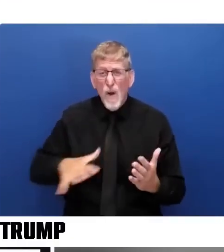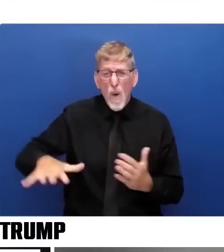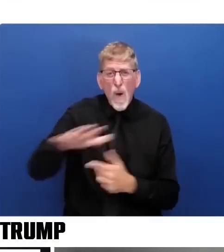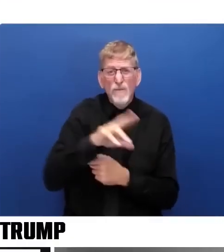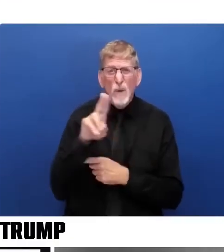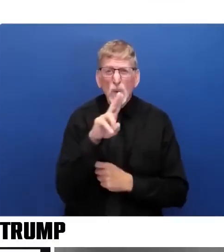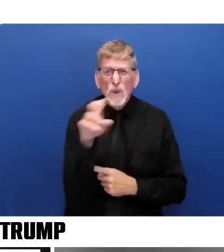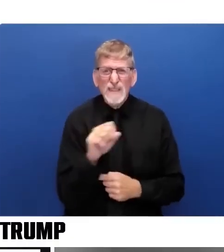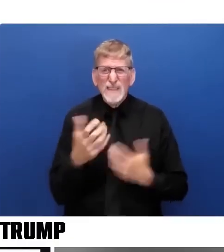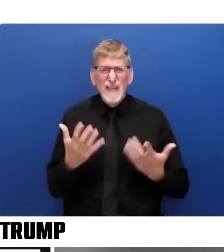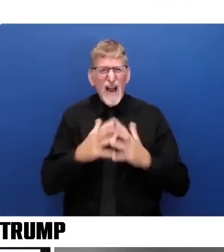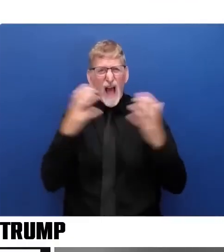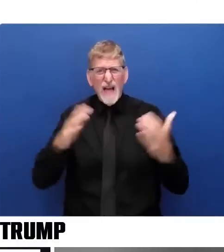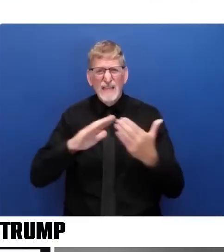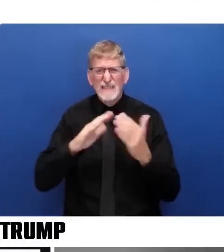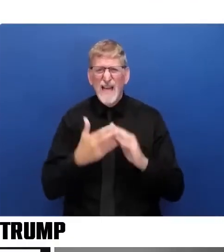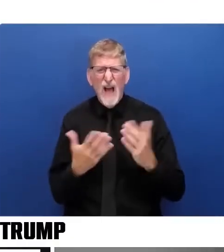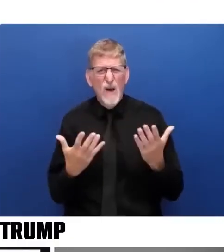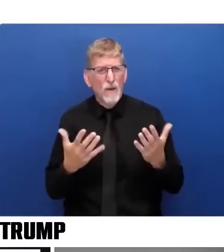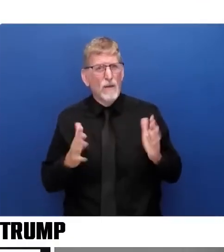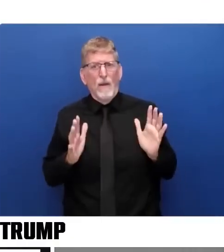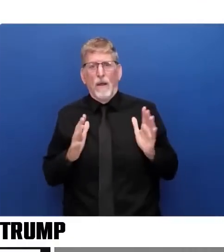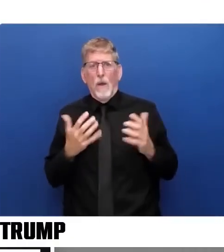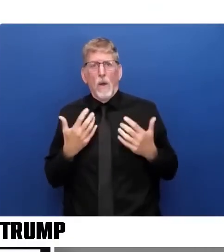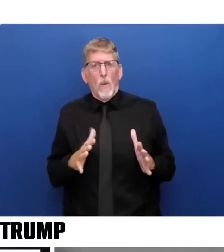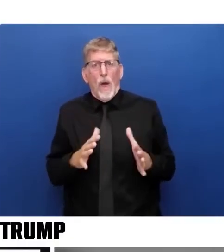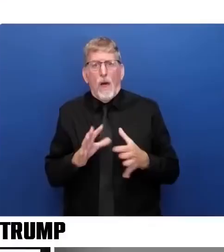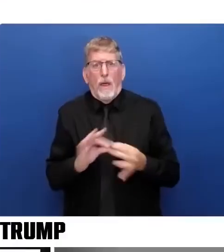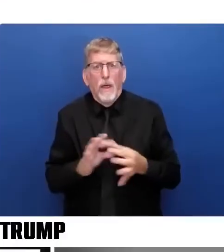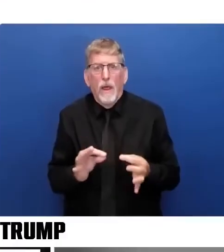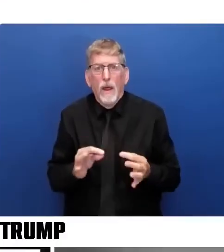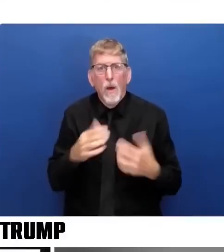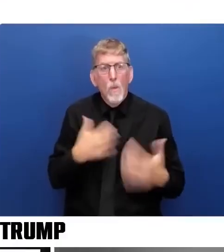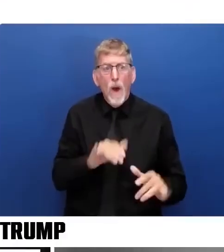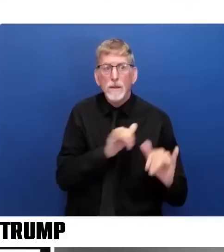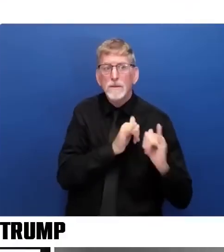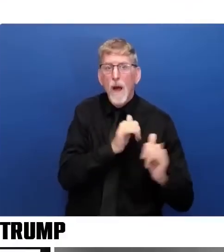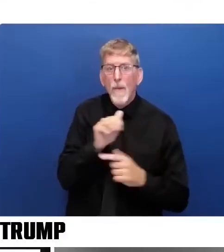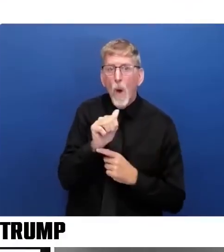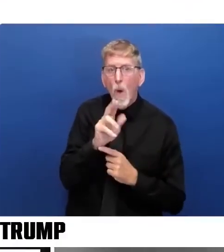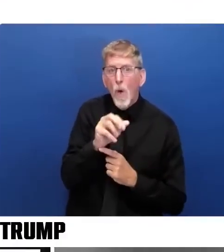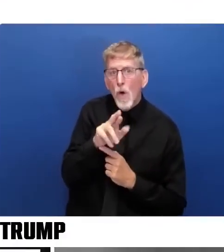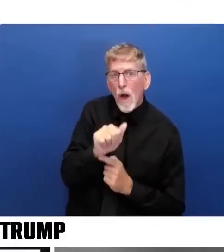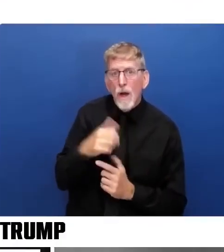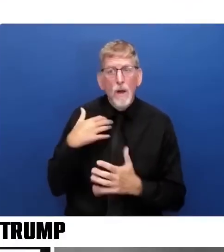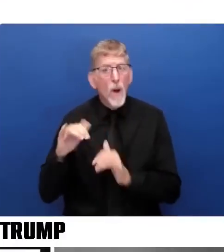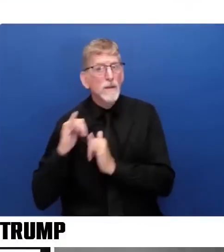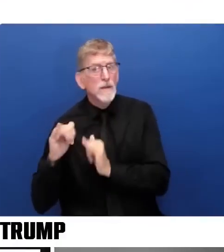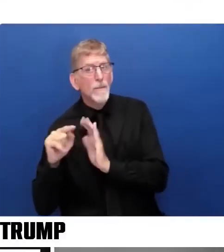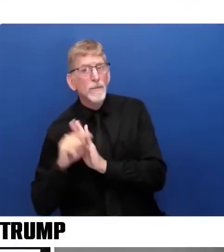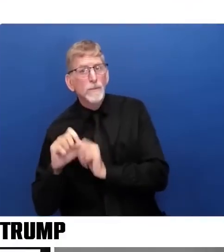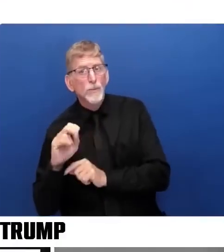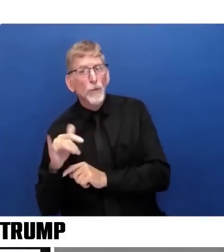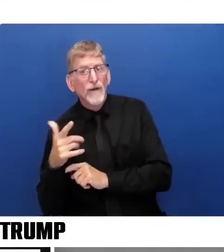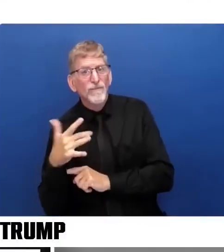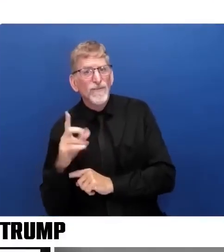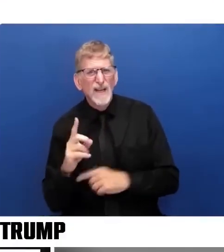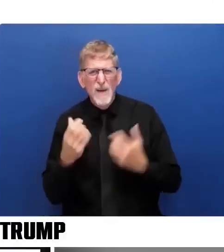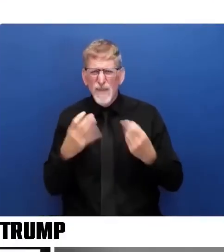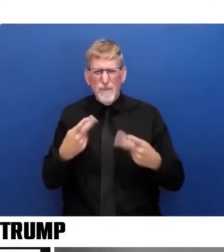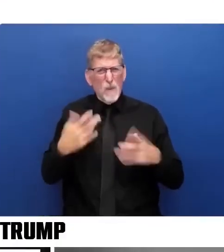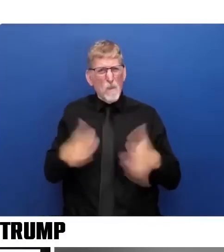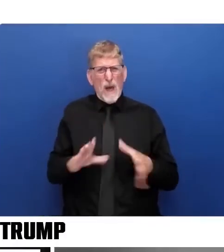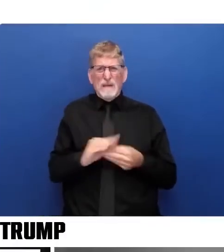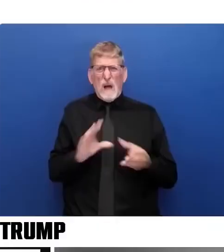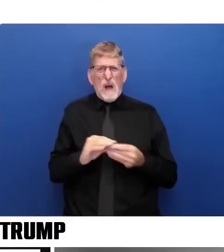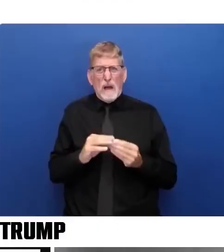going to be Aurora or Springfield. A lot of towns don't want to talk about it because they're so embarrassed by it. In Springfield, they're eating